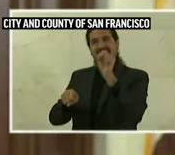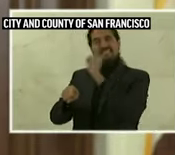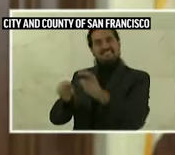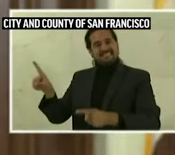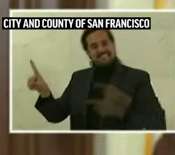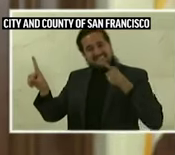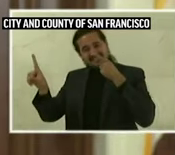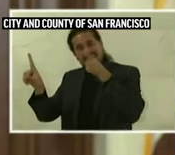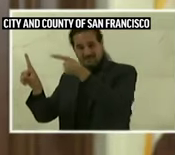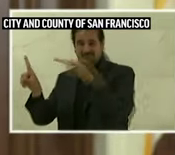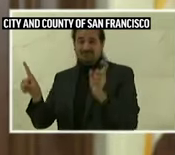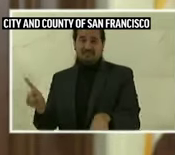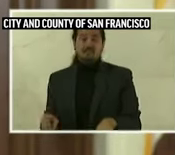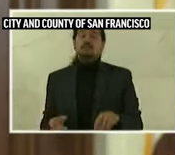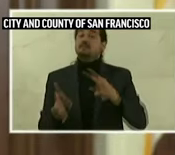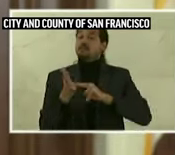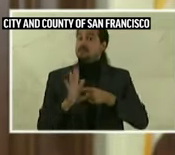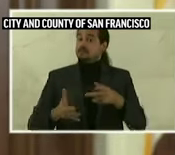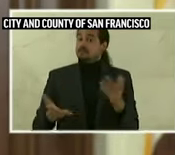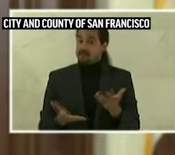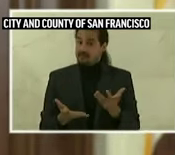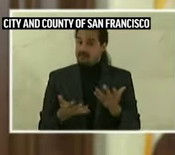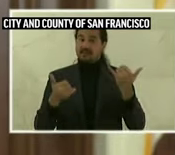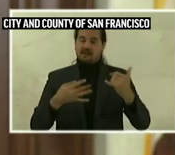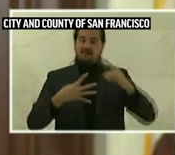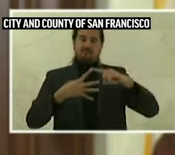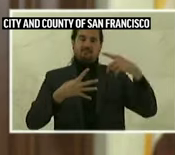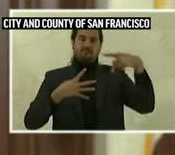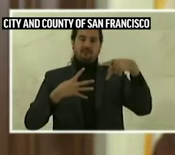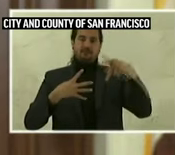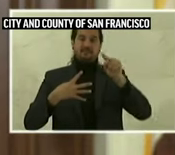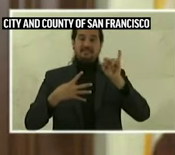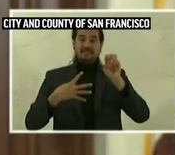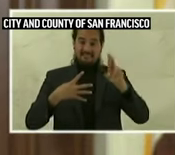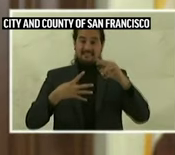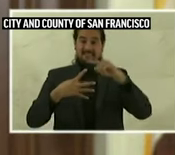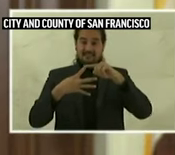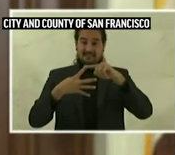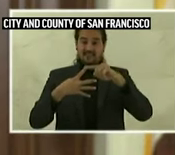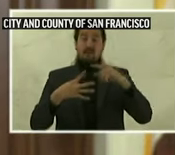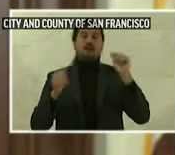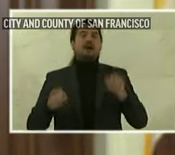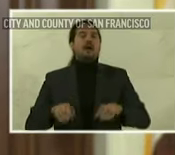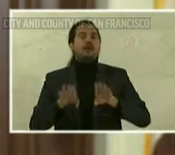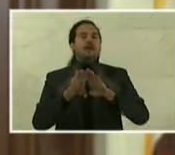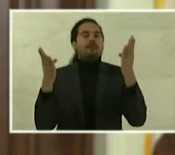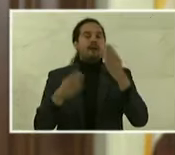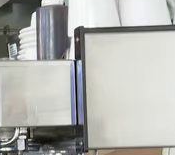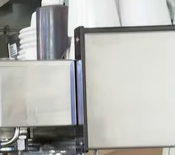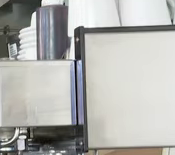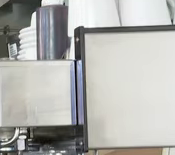So outdoor dining can resume. Personal services can resume as long as you can wear a